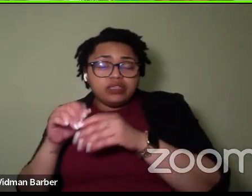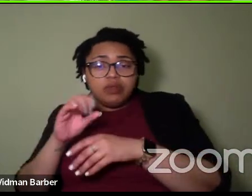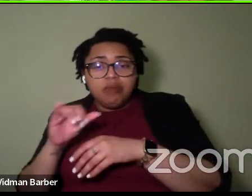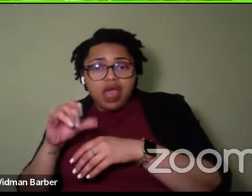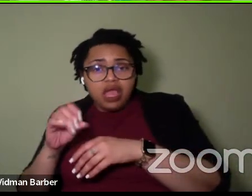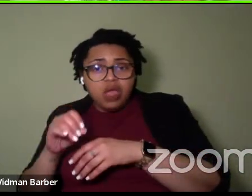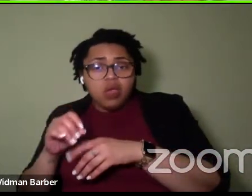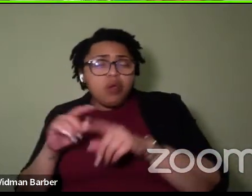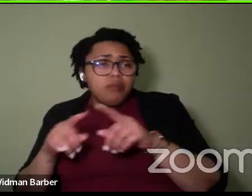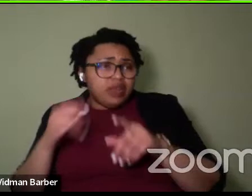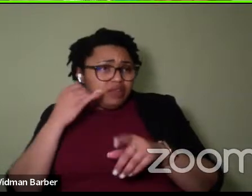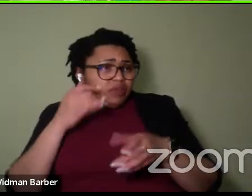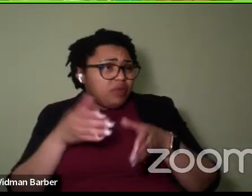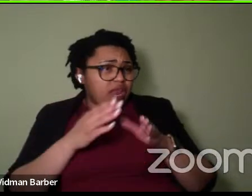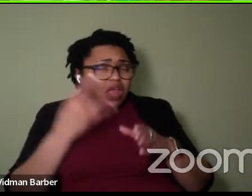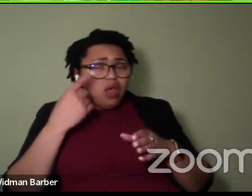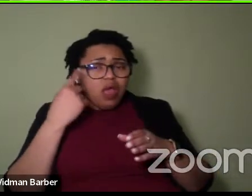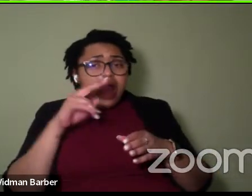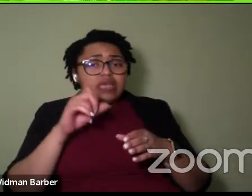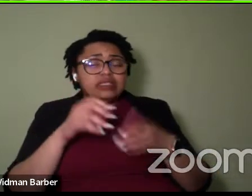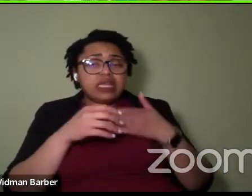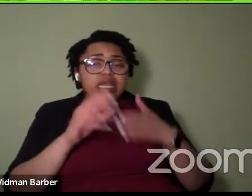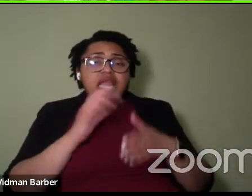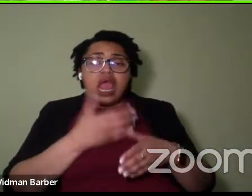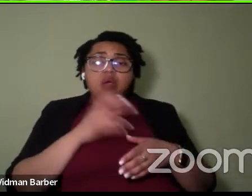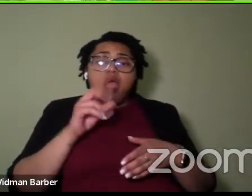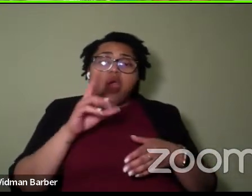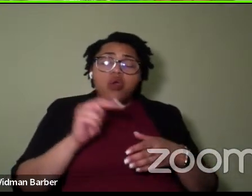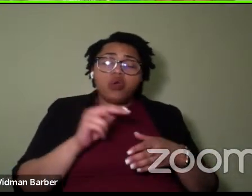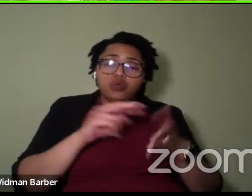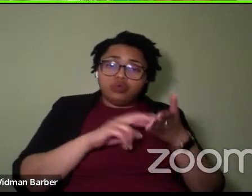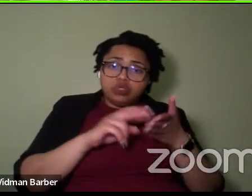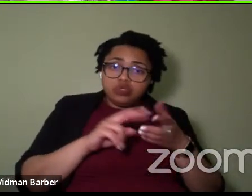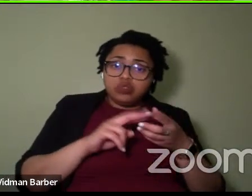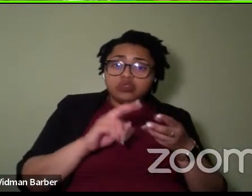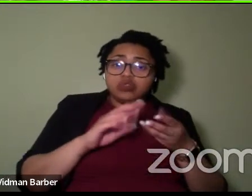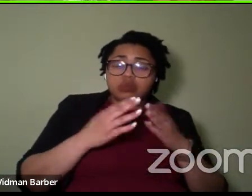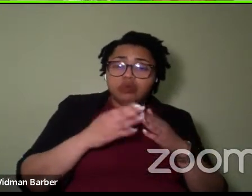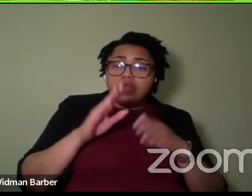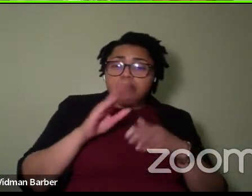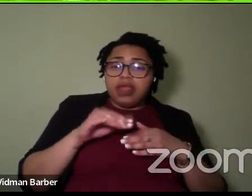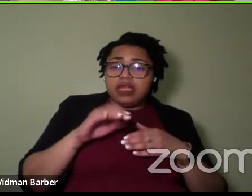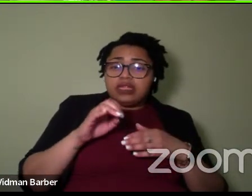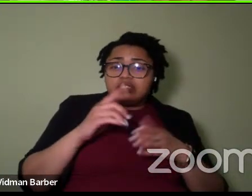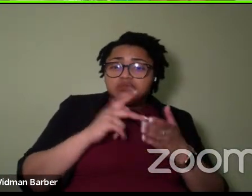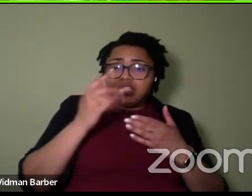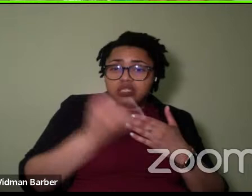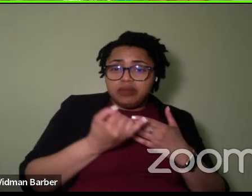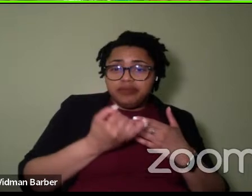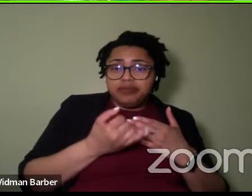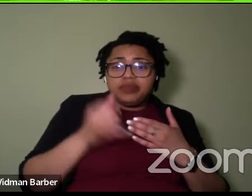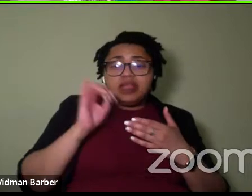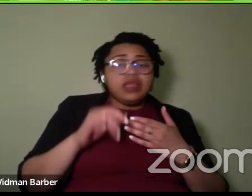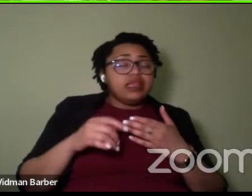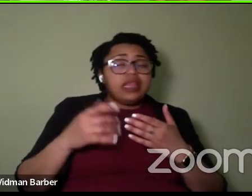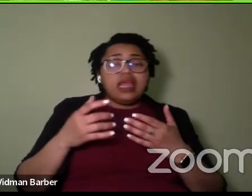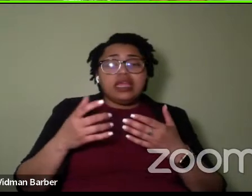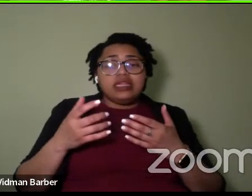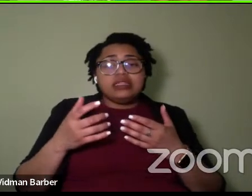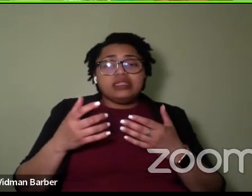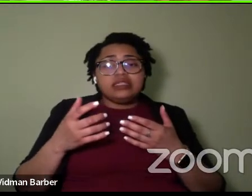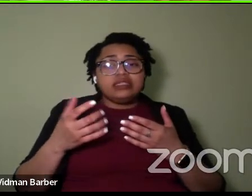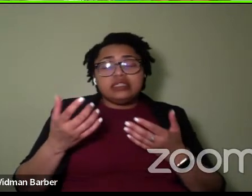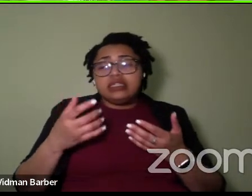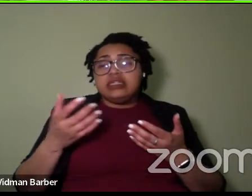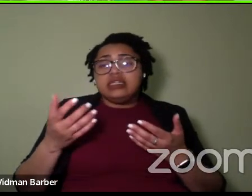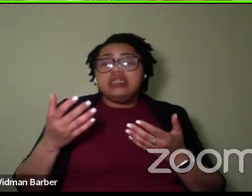our own research, to lead our own community-based projects that, don't benefit us for so long, right? That they